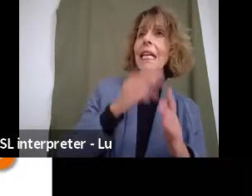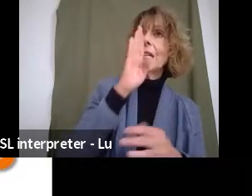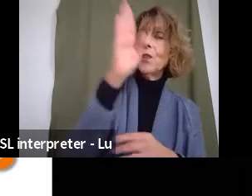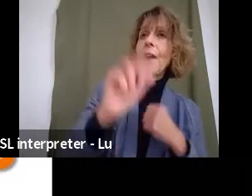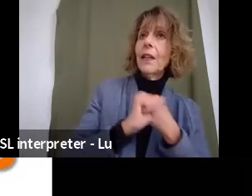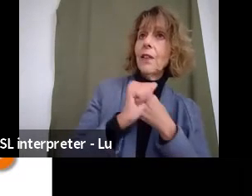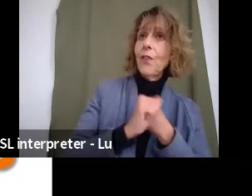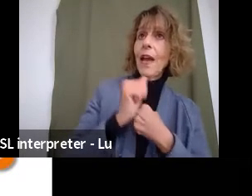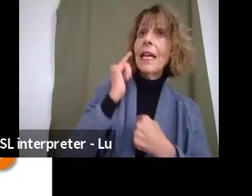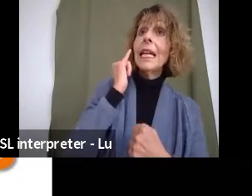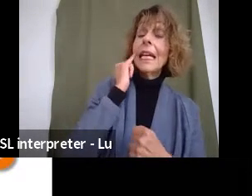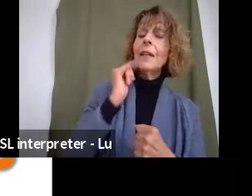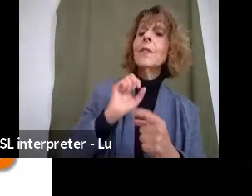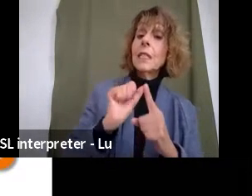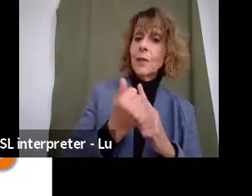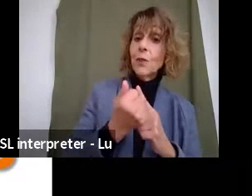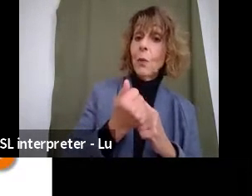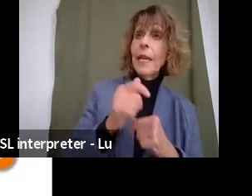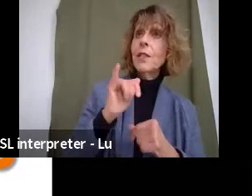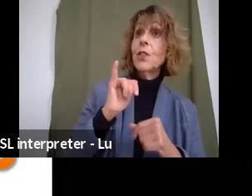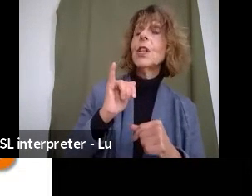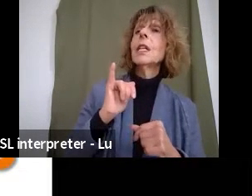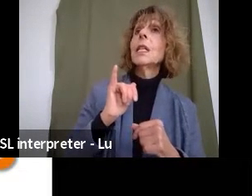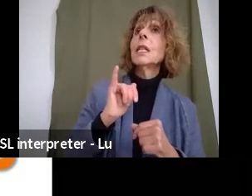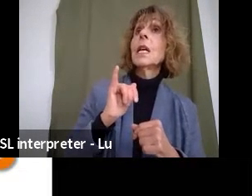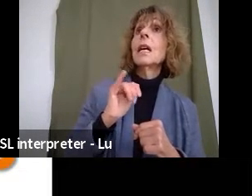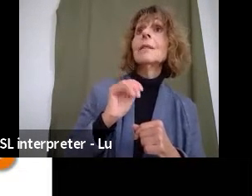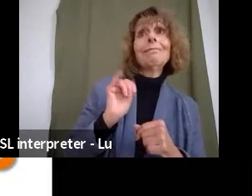document what you've provided and